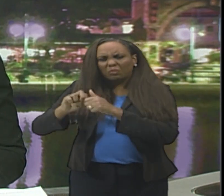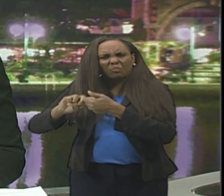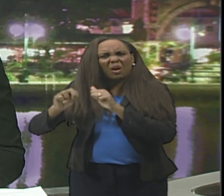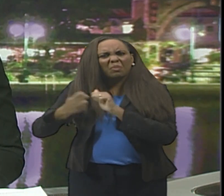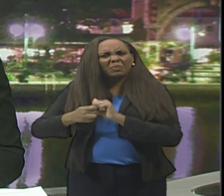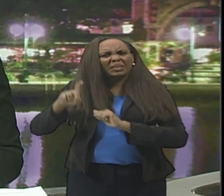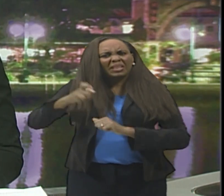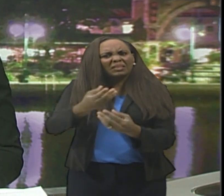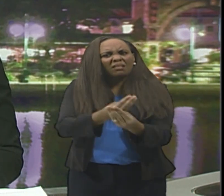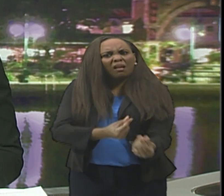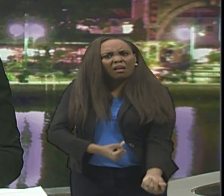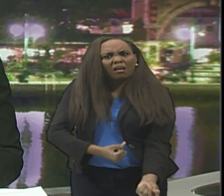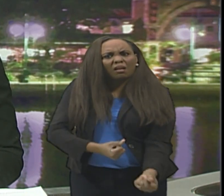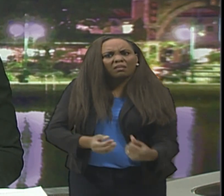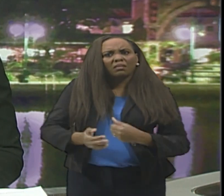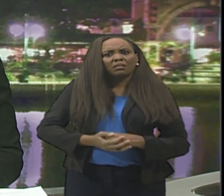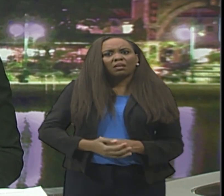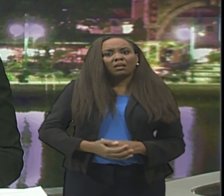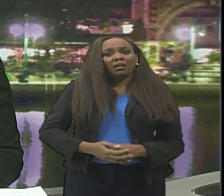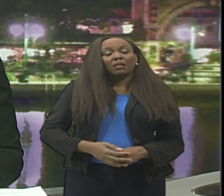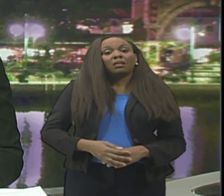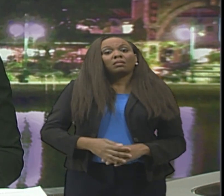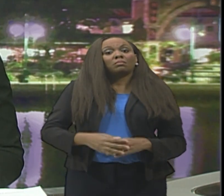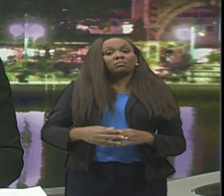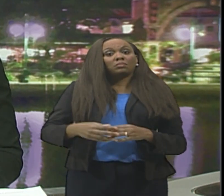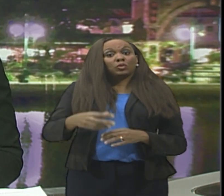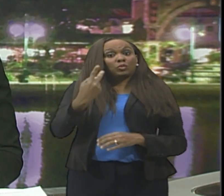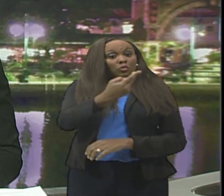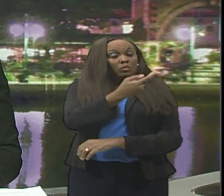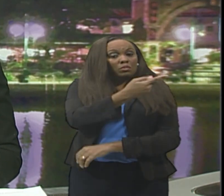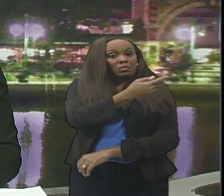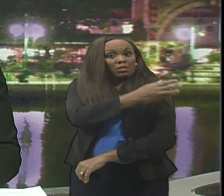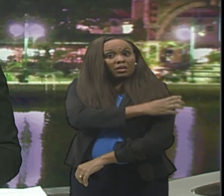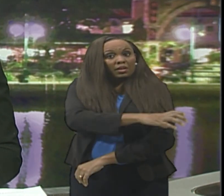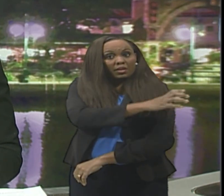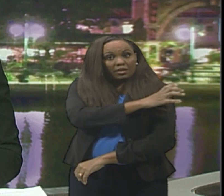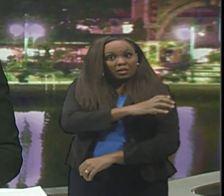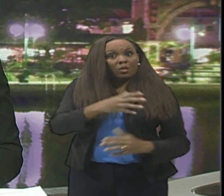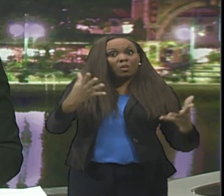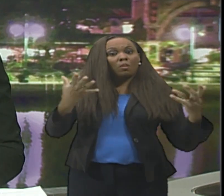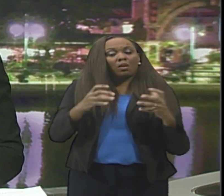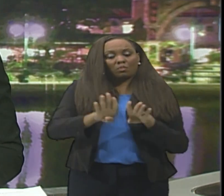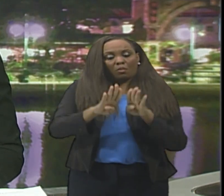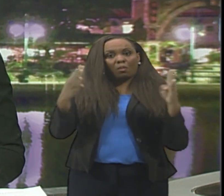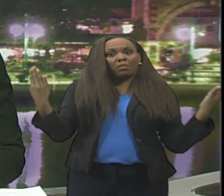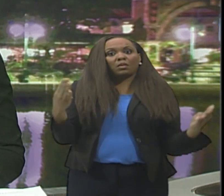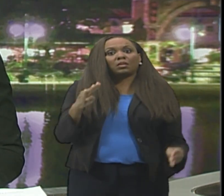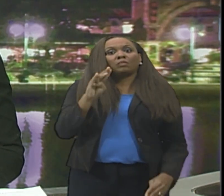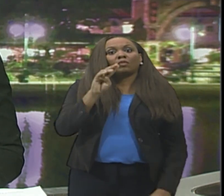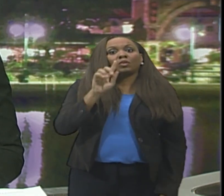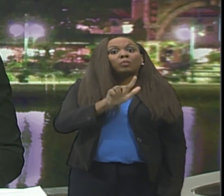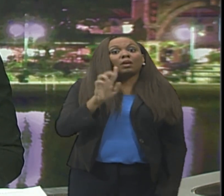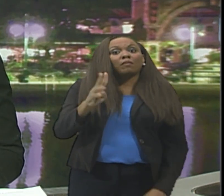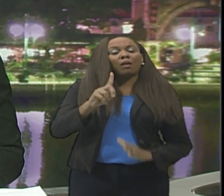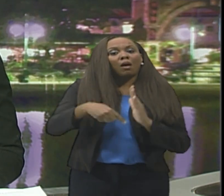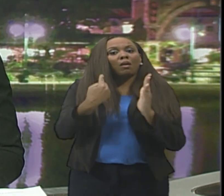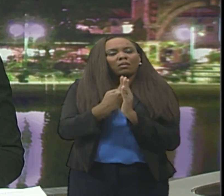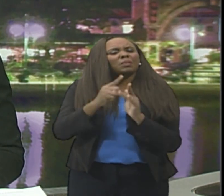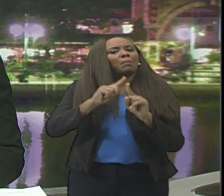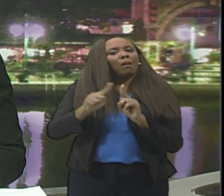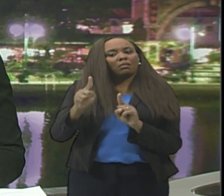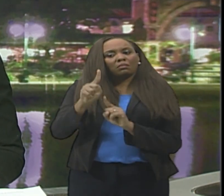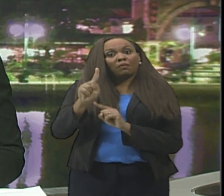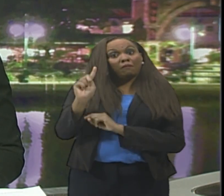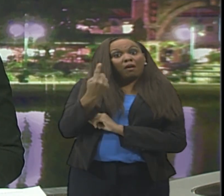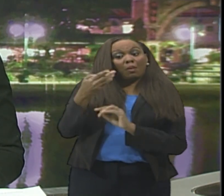addressed before 2 of the island's polyclinics can begin planned 24-hour operations. According to Lieutenant Colonel Jeffrey